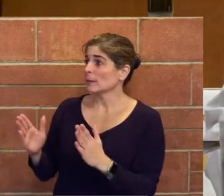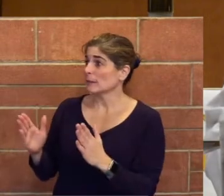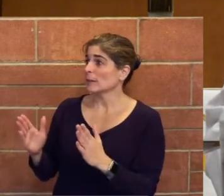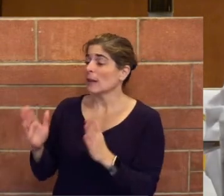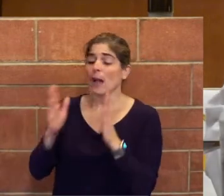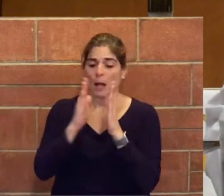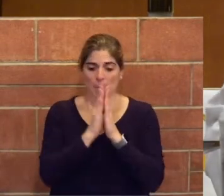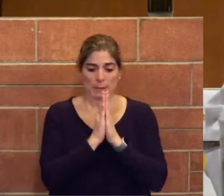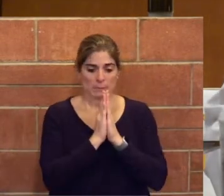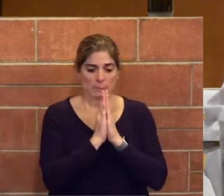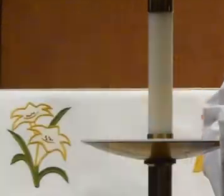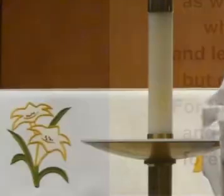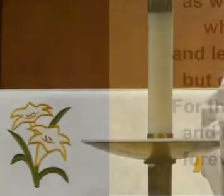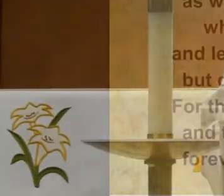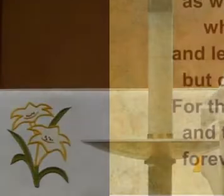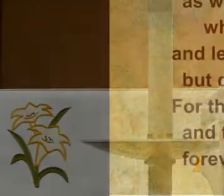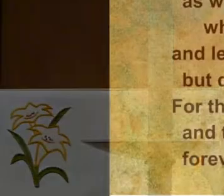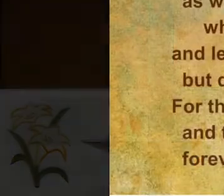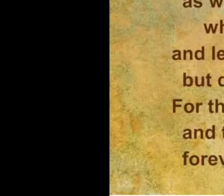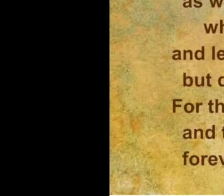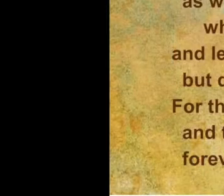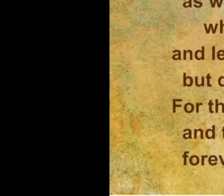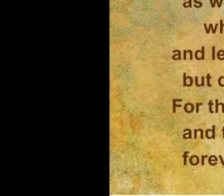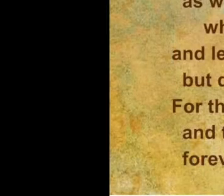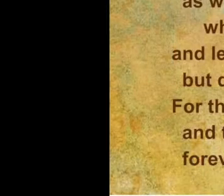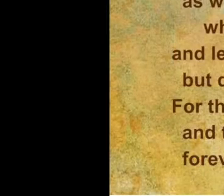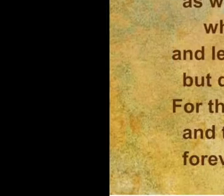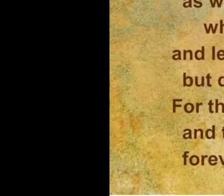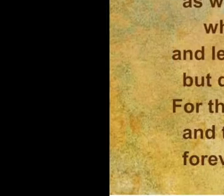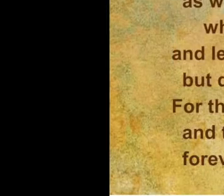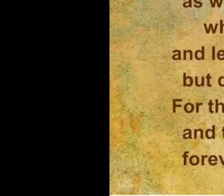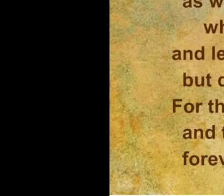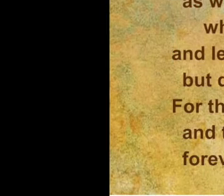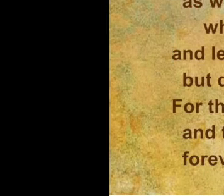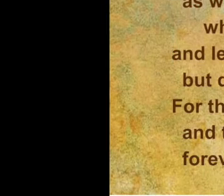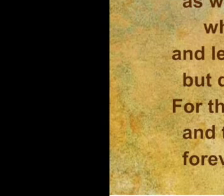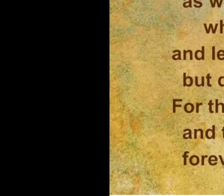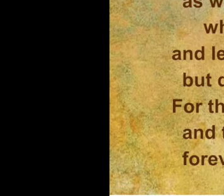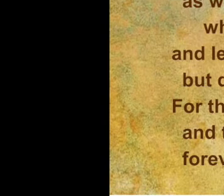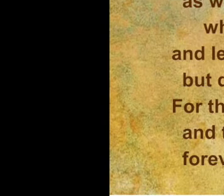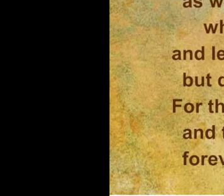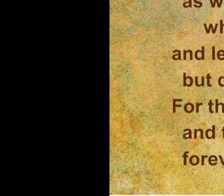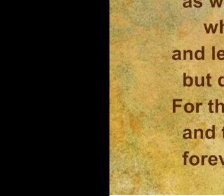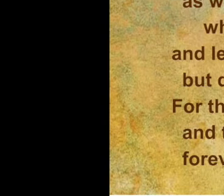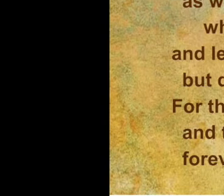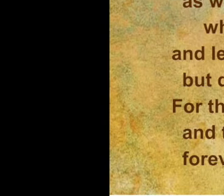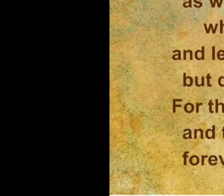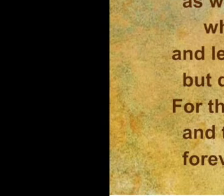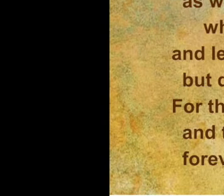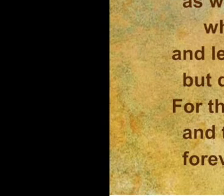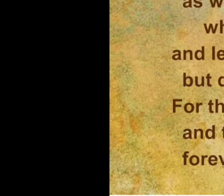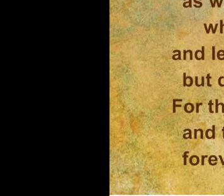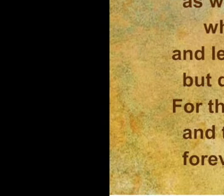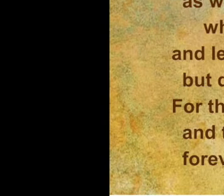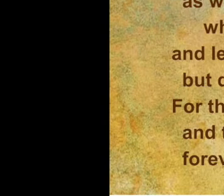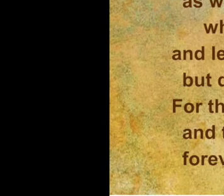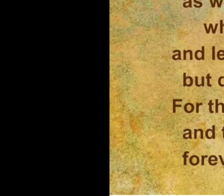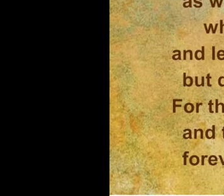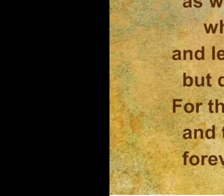life. Amen. And now, in the words of our Savior, Christ taught us, we are bold to